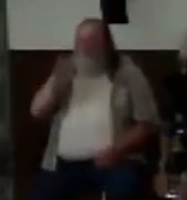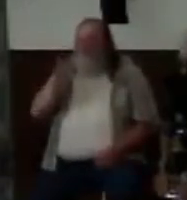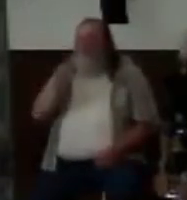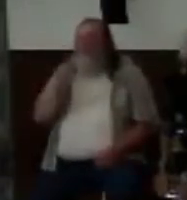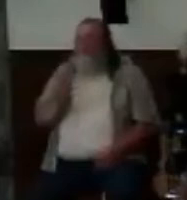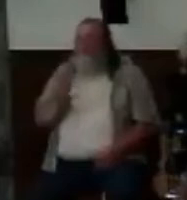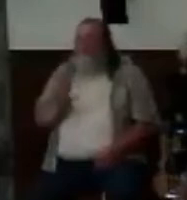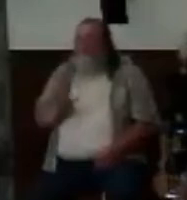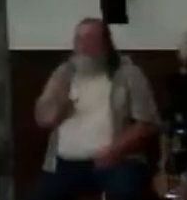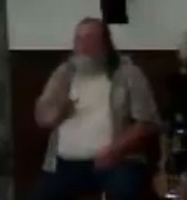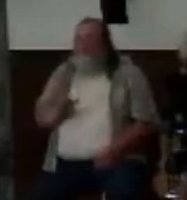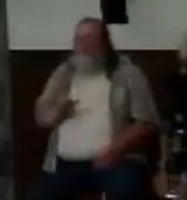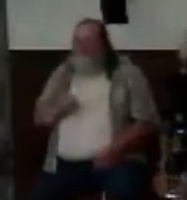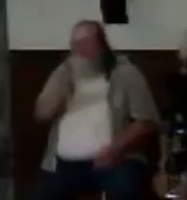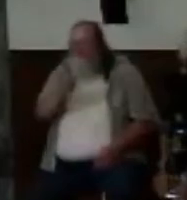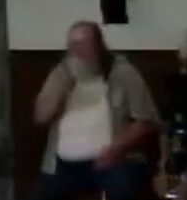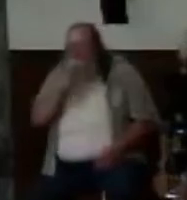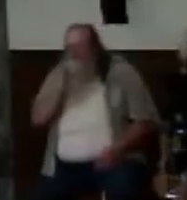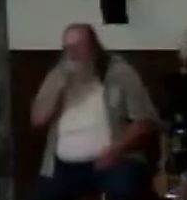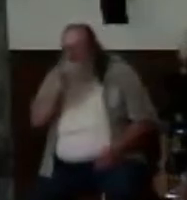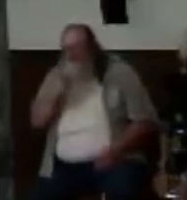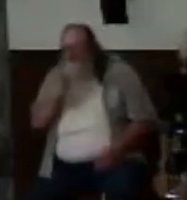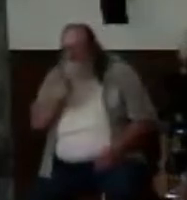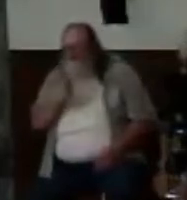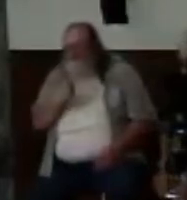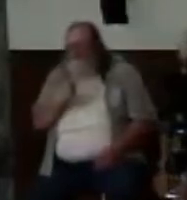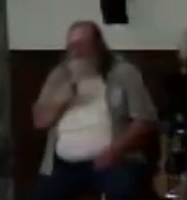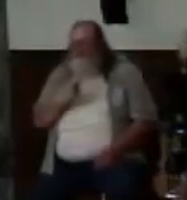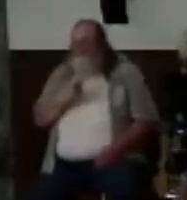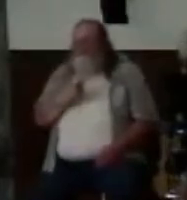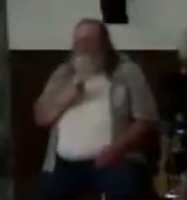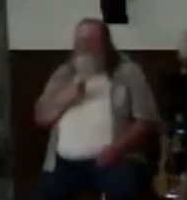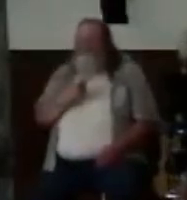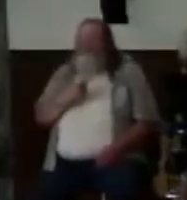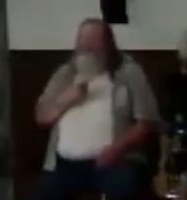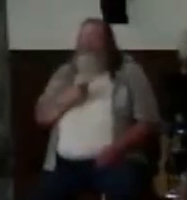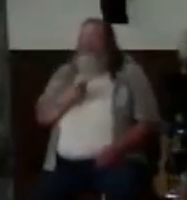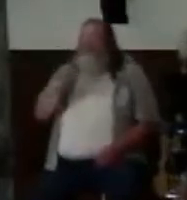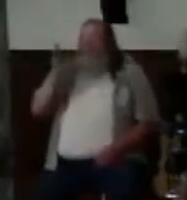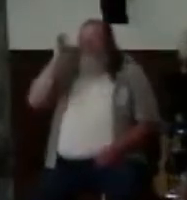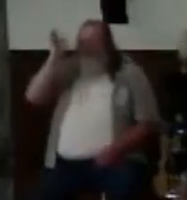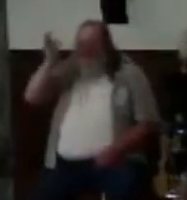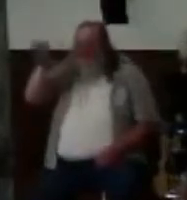singing sisters? Did you hear about those five-year-old children that are spreading the gospel?